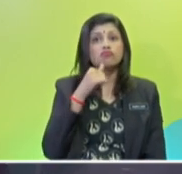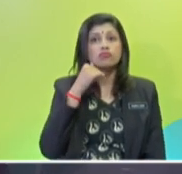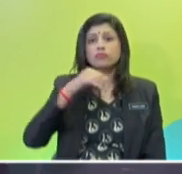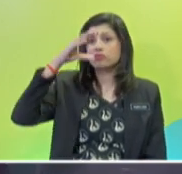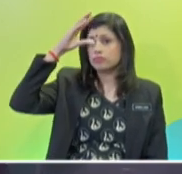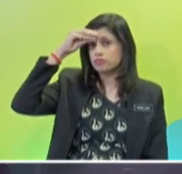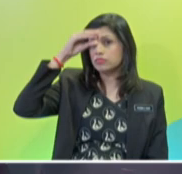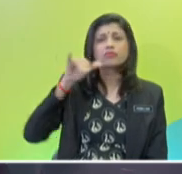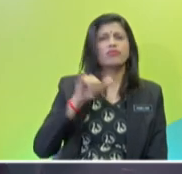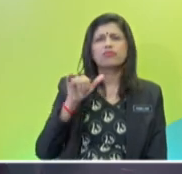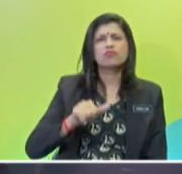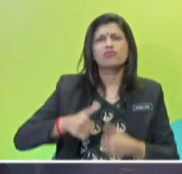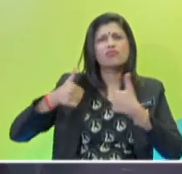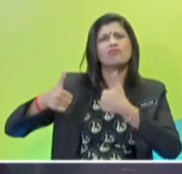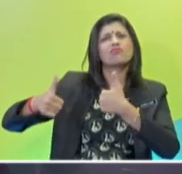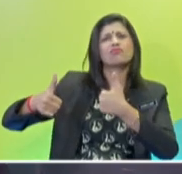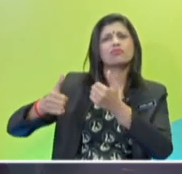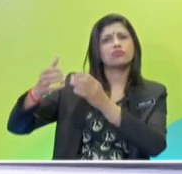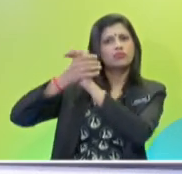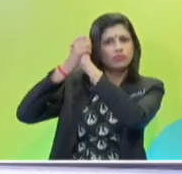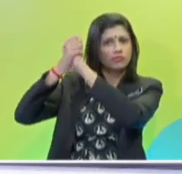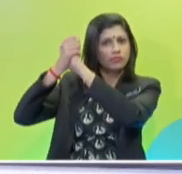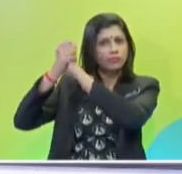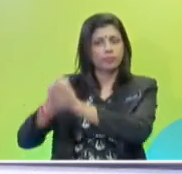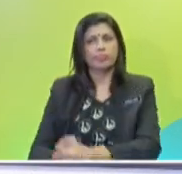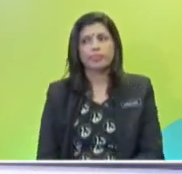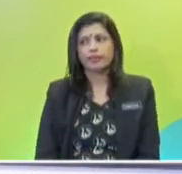star each. Okay. Congratulations. Okay.